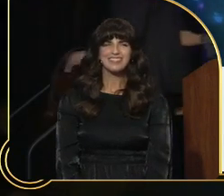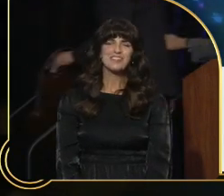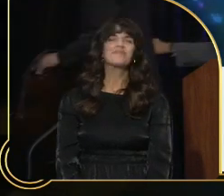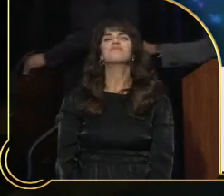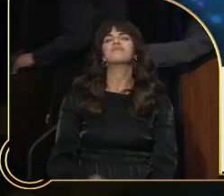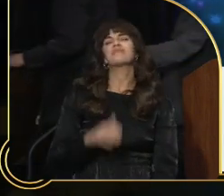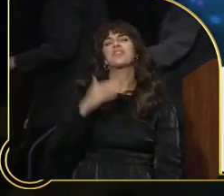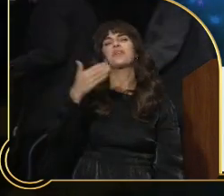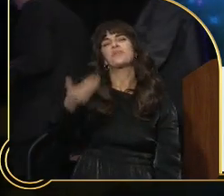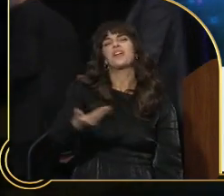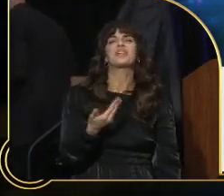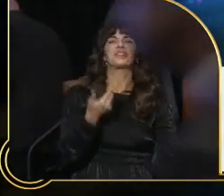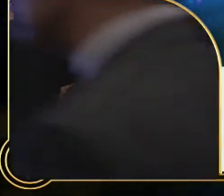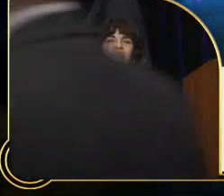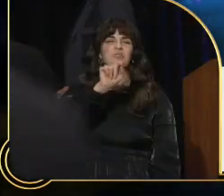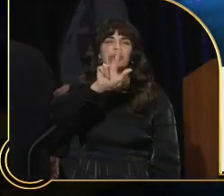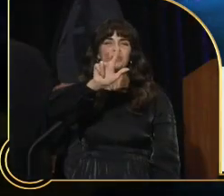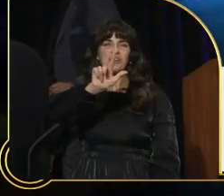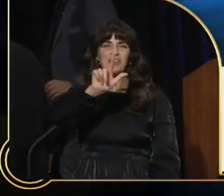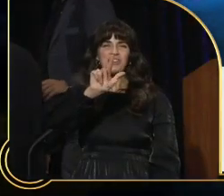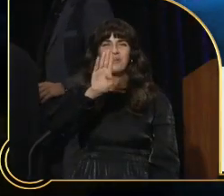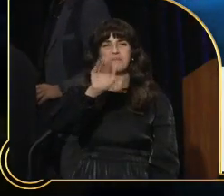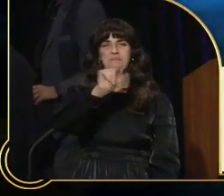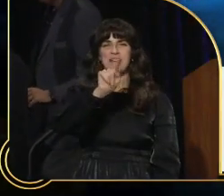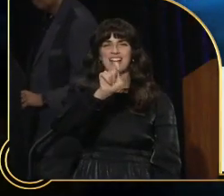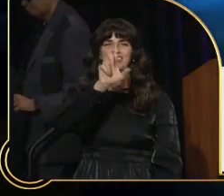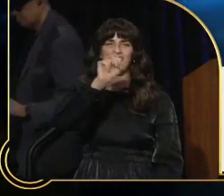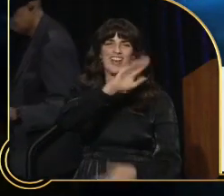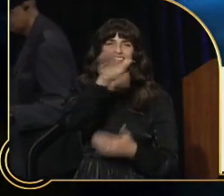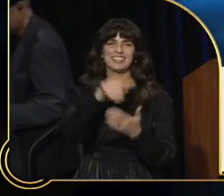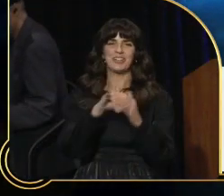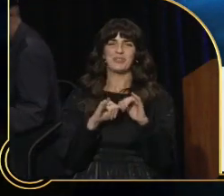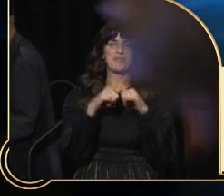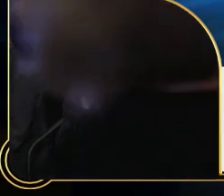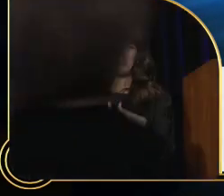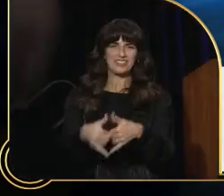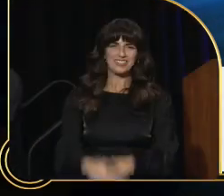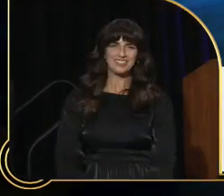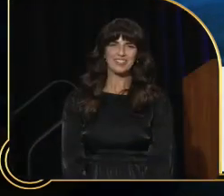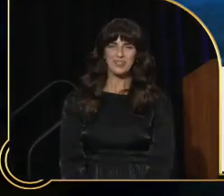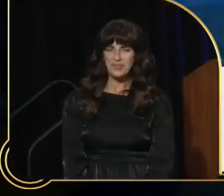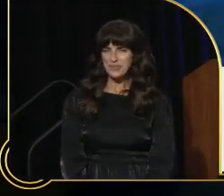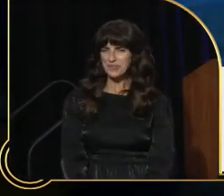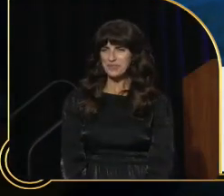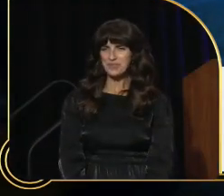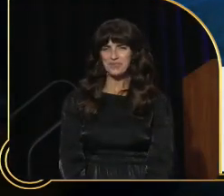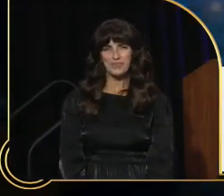Welcome to the 2023 Bazelon Center Awards.